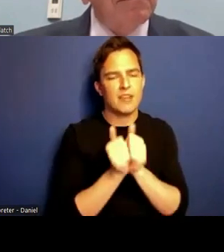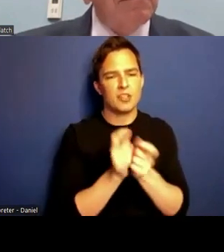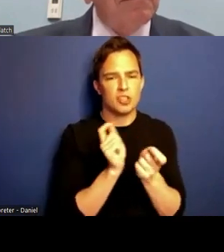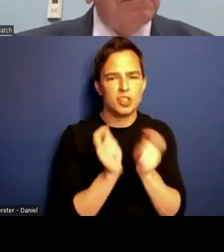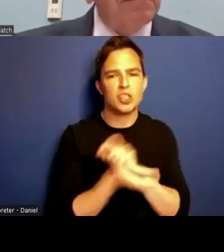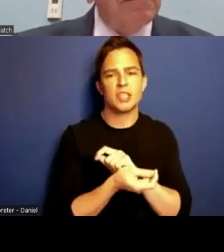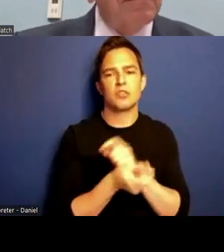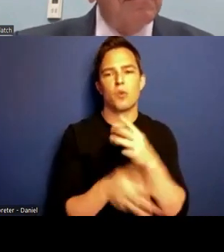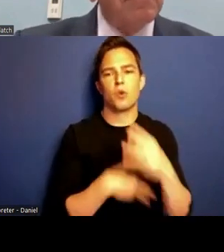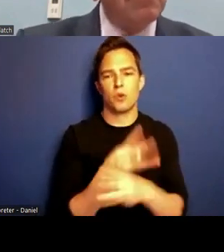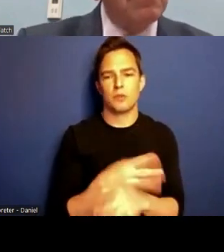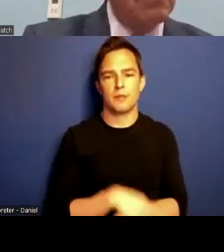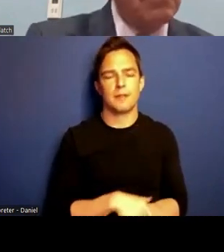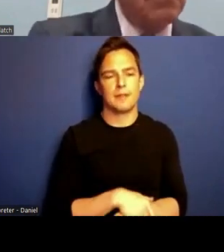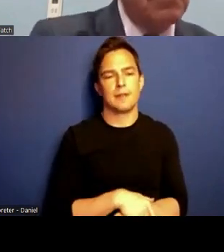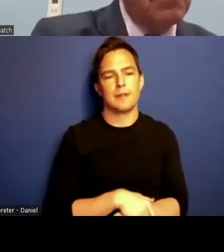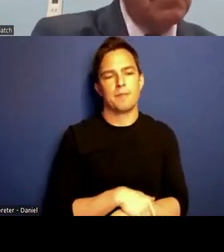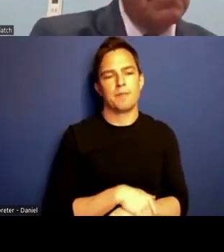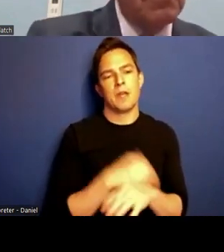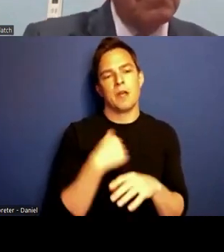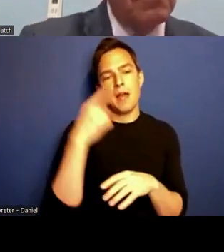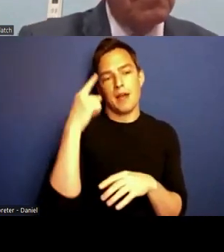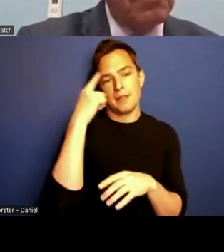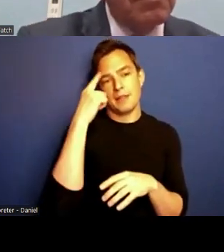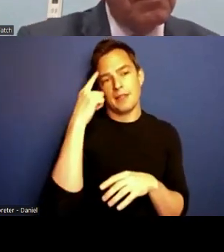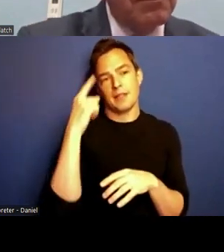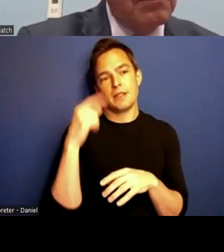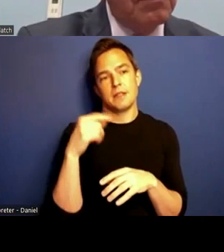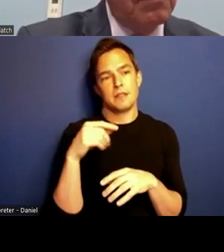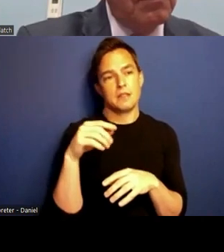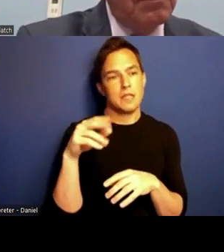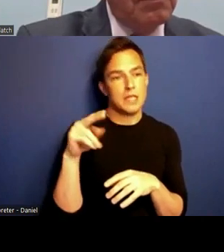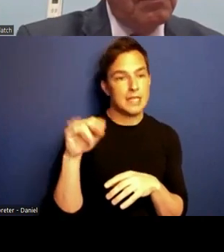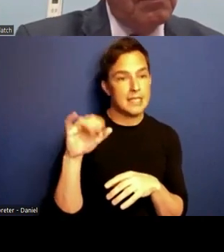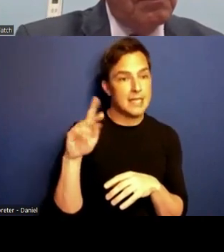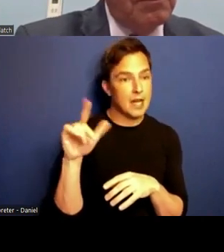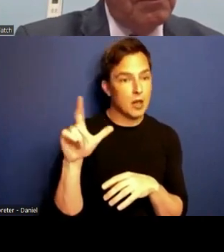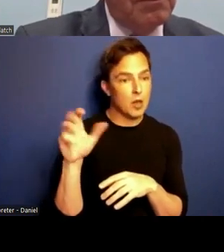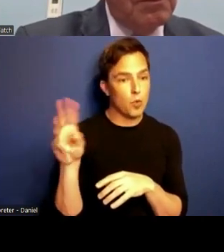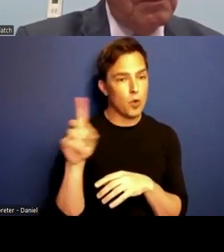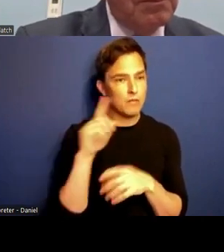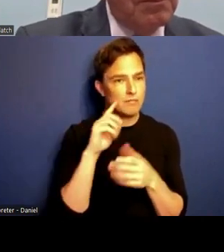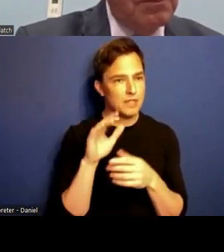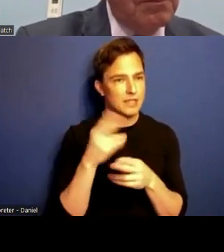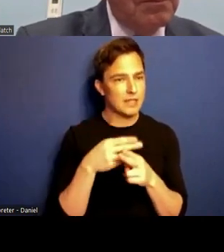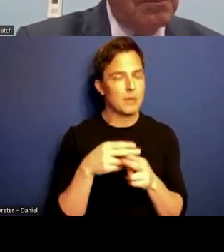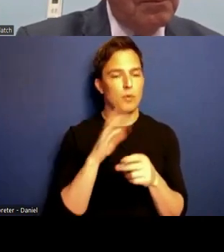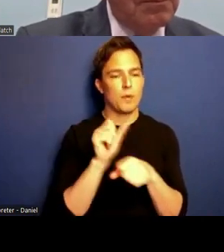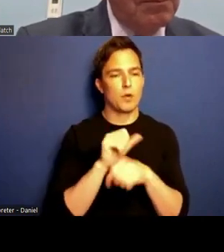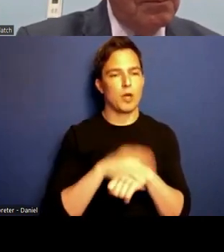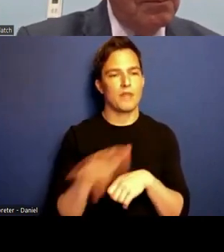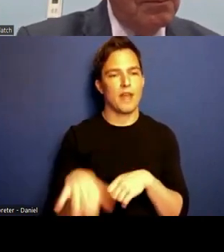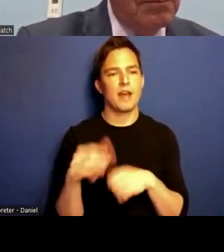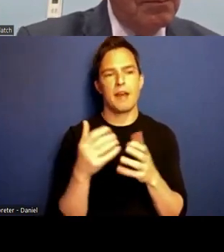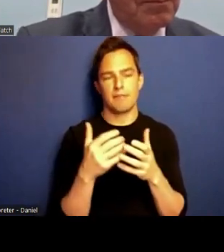the world. And I think Nickel is going to be working on that one thing. And I think it has a lot to do